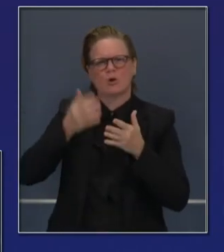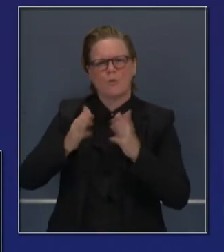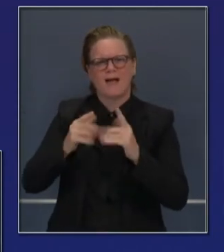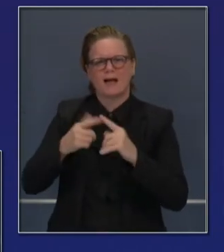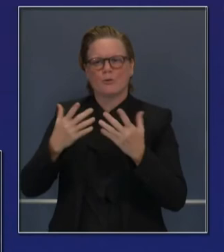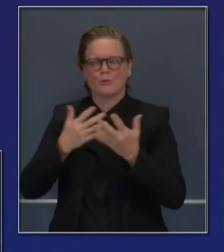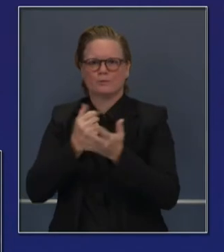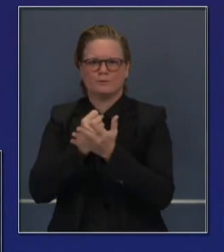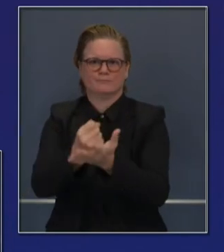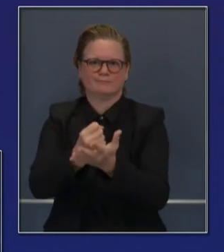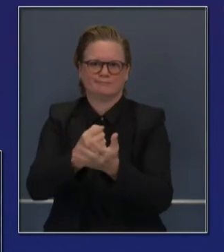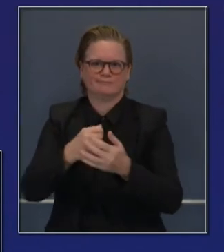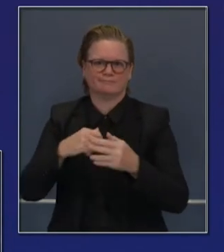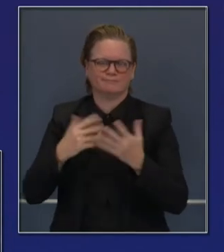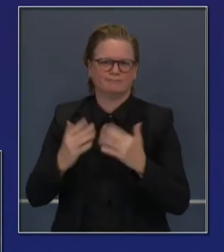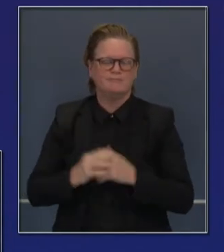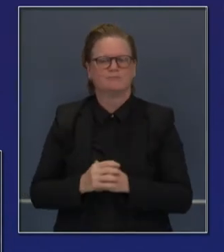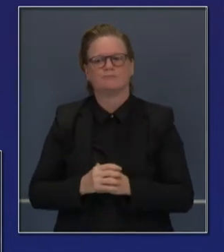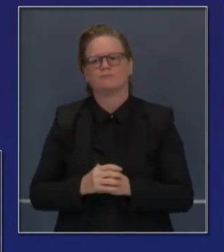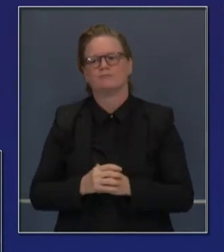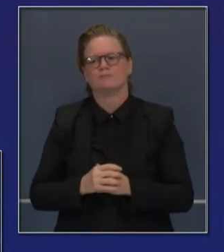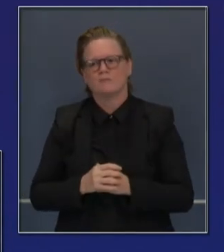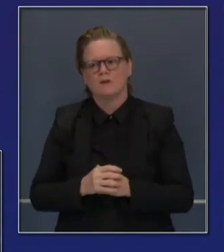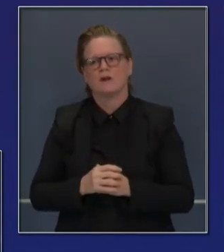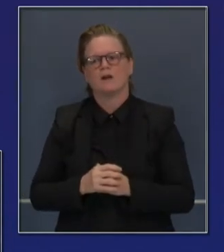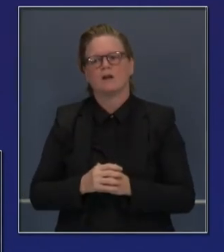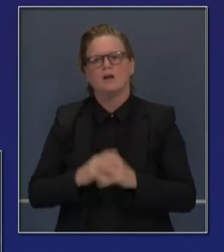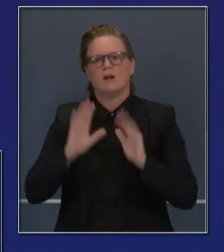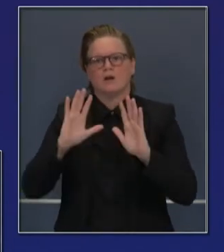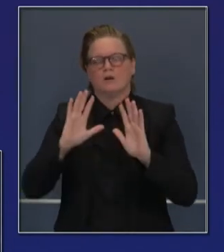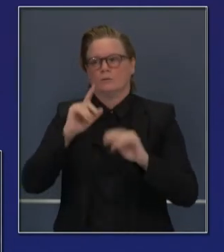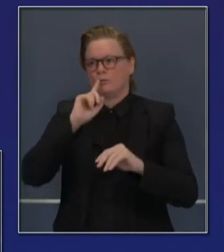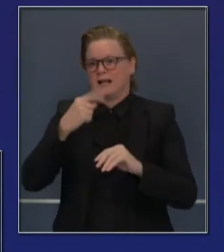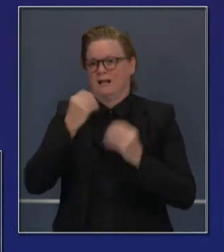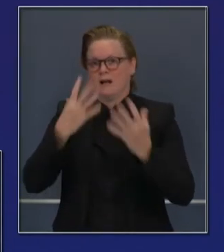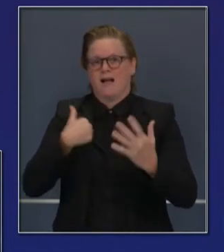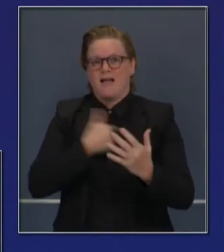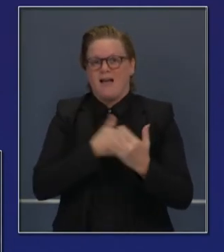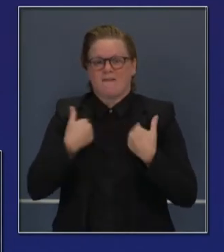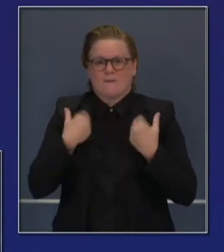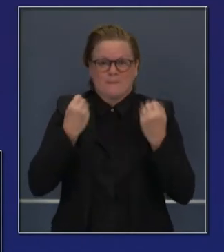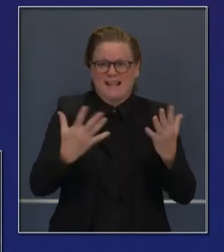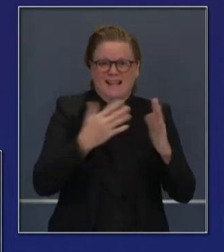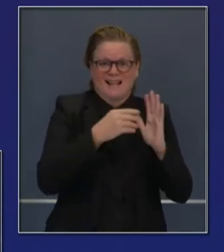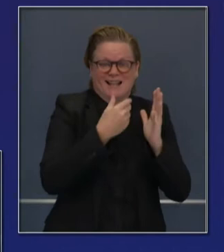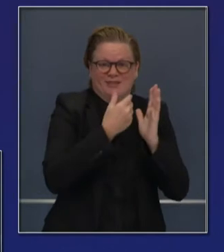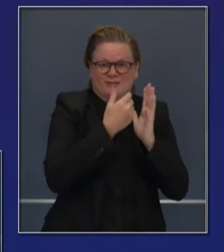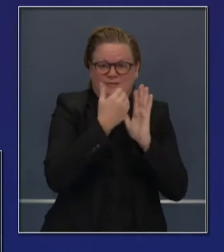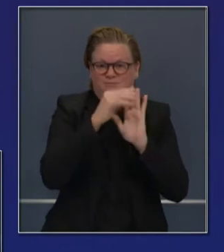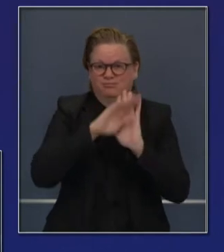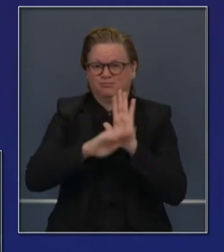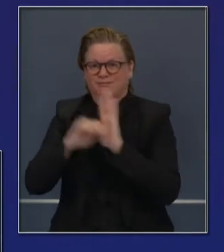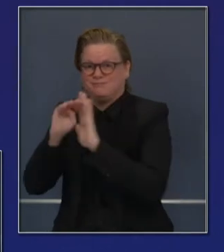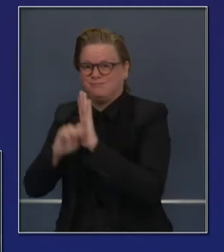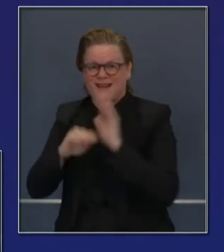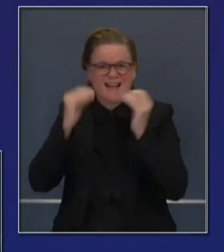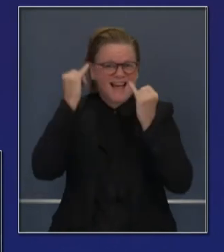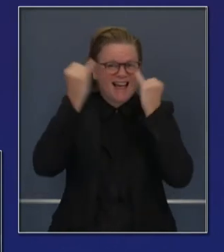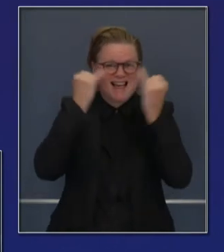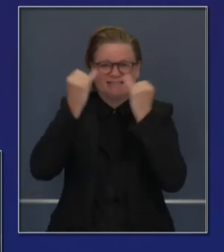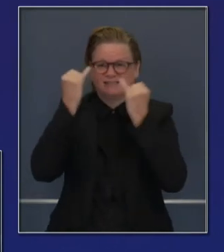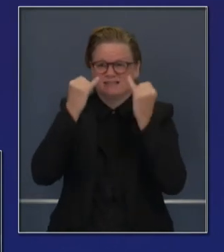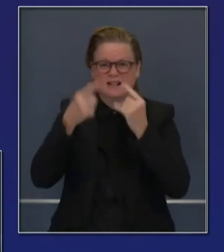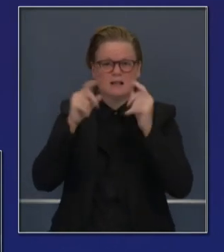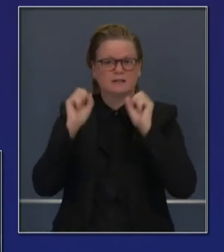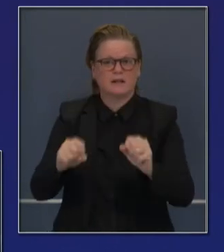know we have a whole list of things that we are actively engaged with leadership and legislature on so that, again,